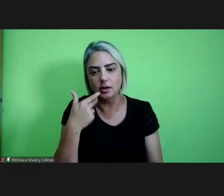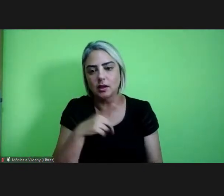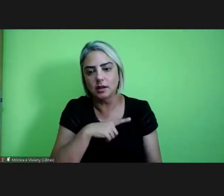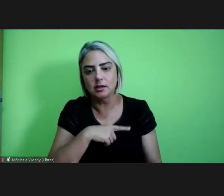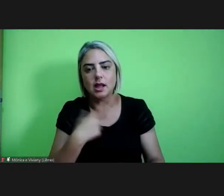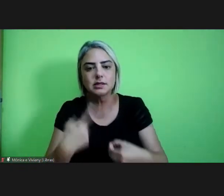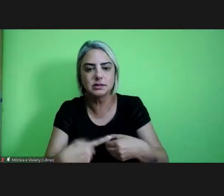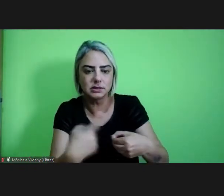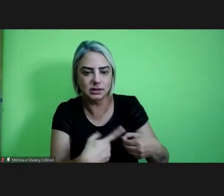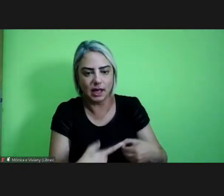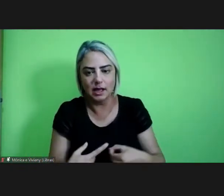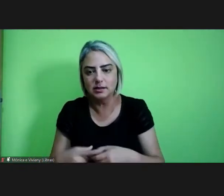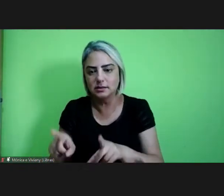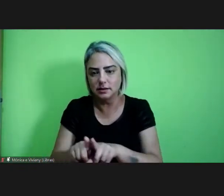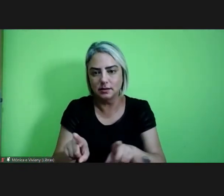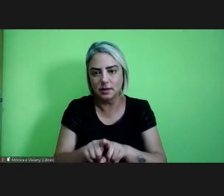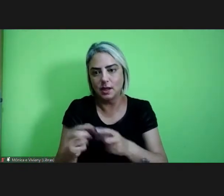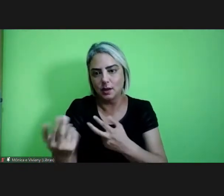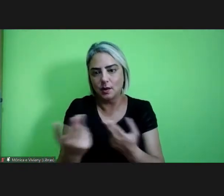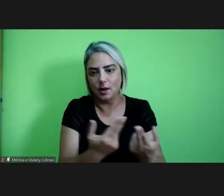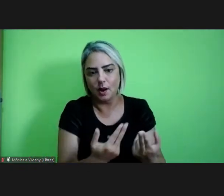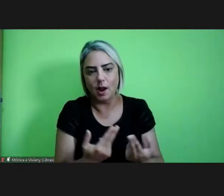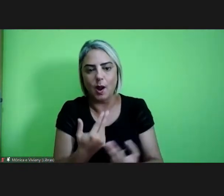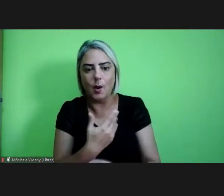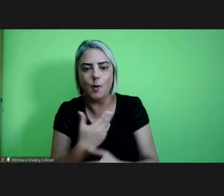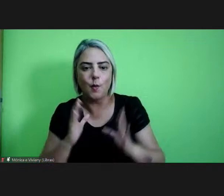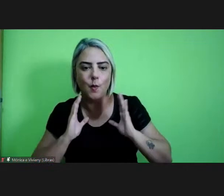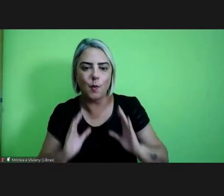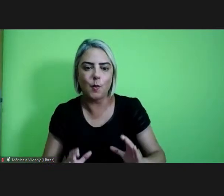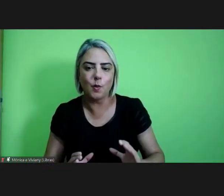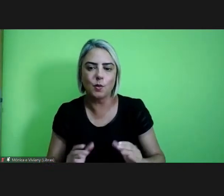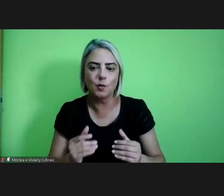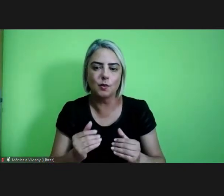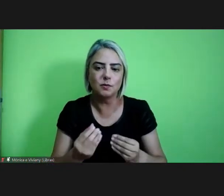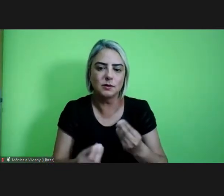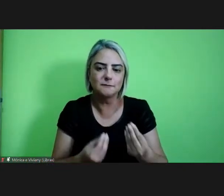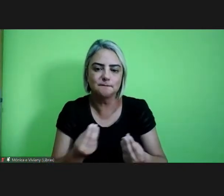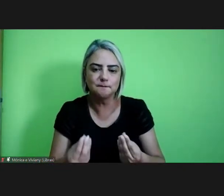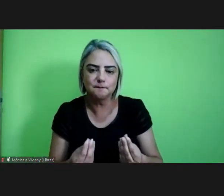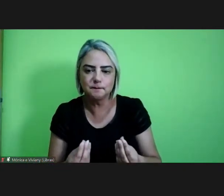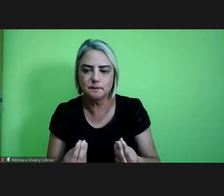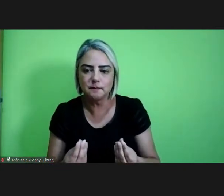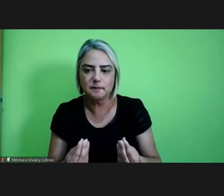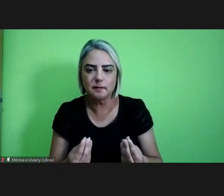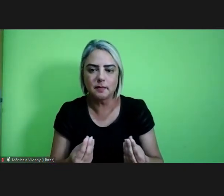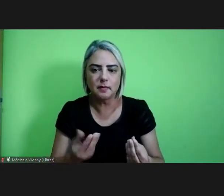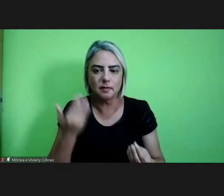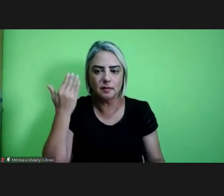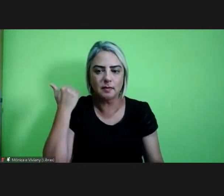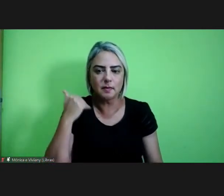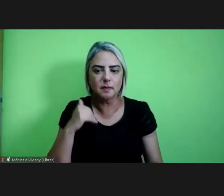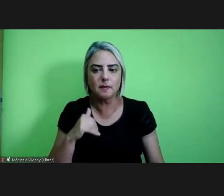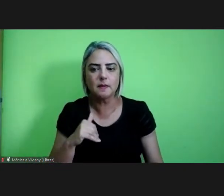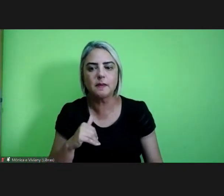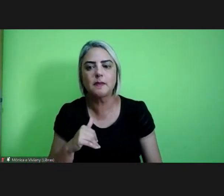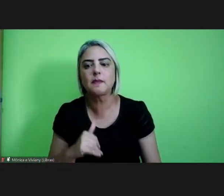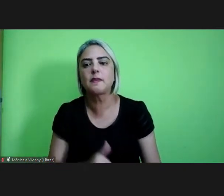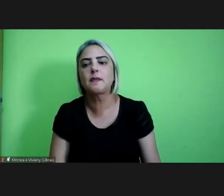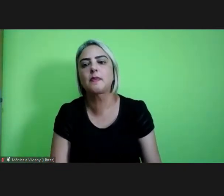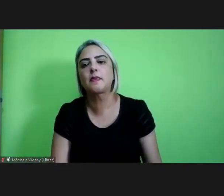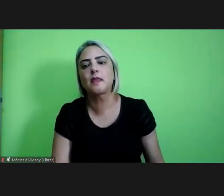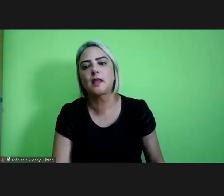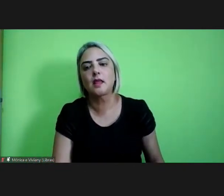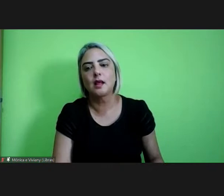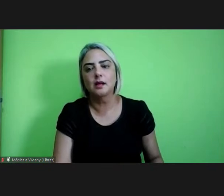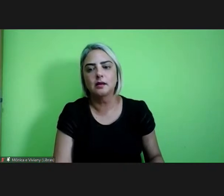natural resources, even people in great metropolis with habits that are sometimes ethereal, let's